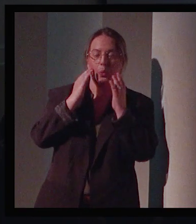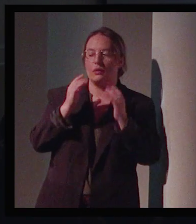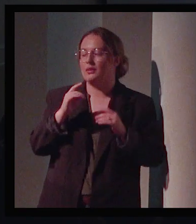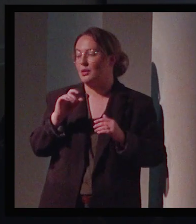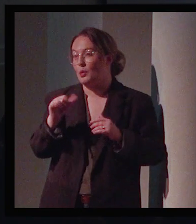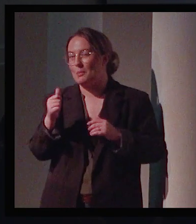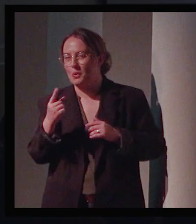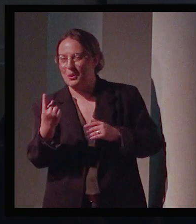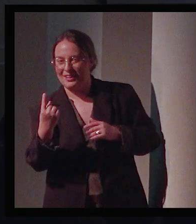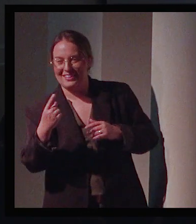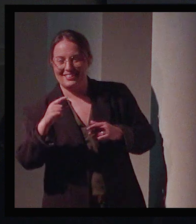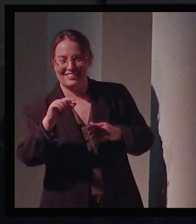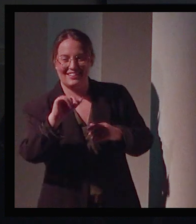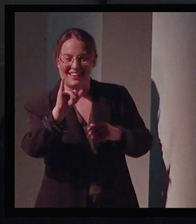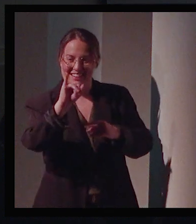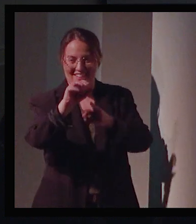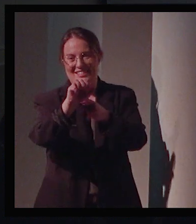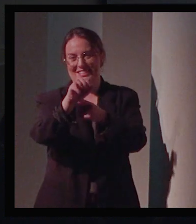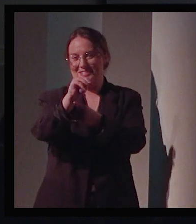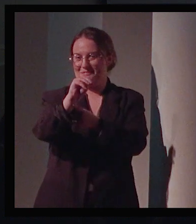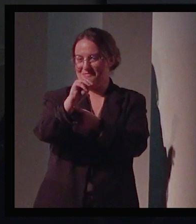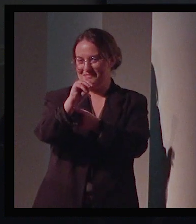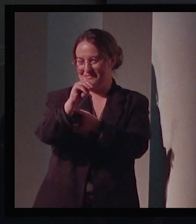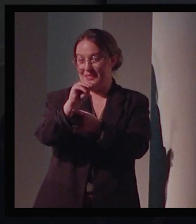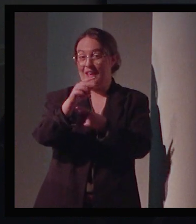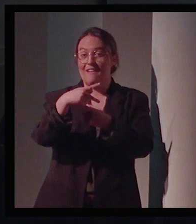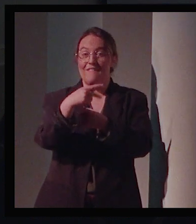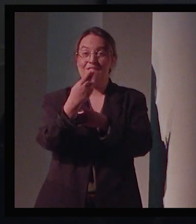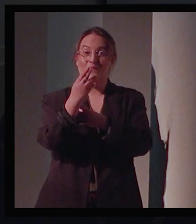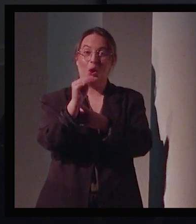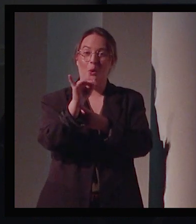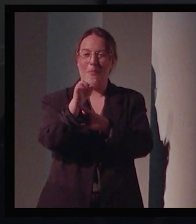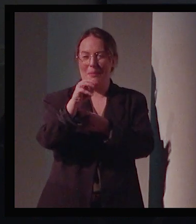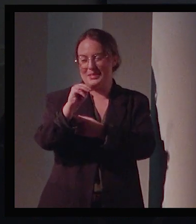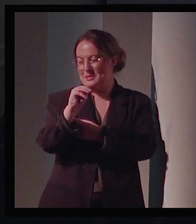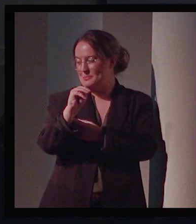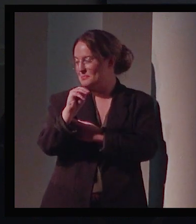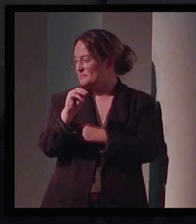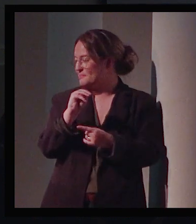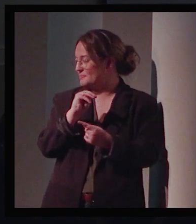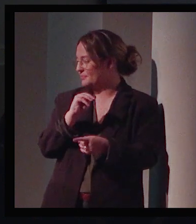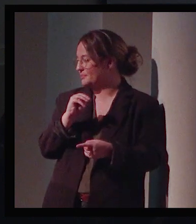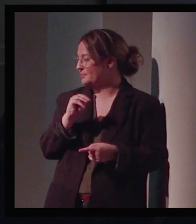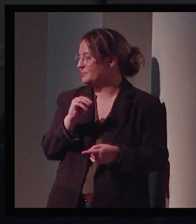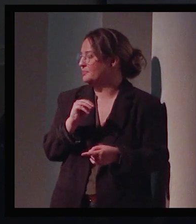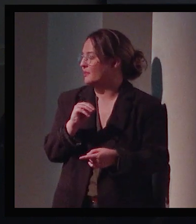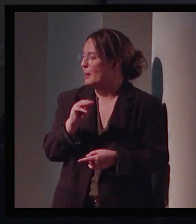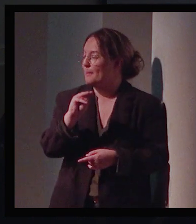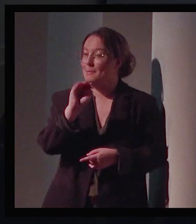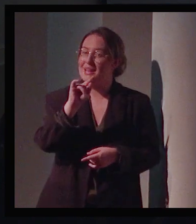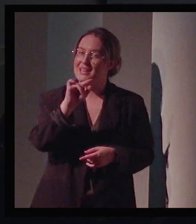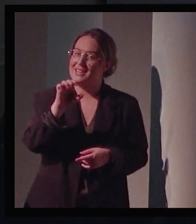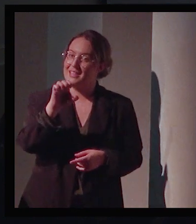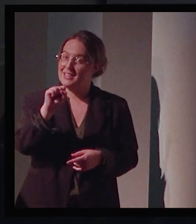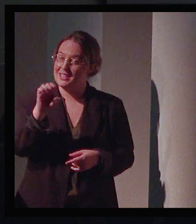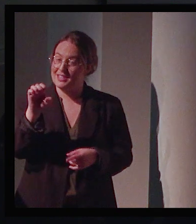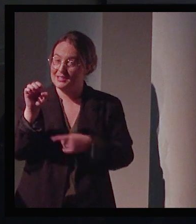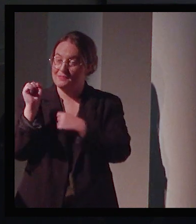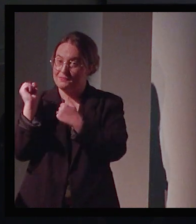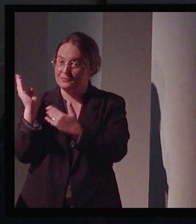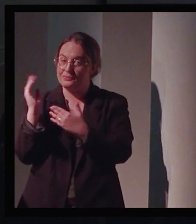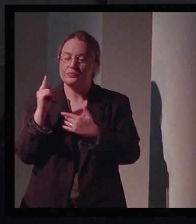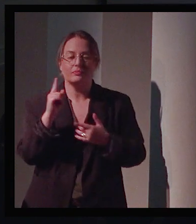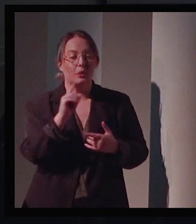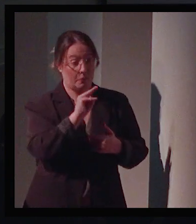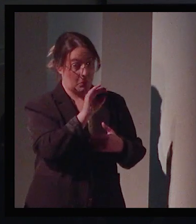Fauvism, the first European avant-garde movement in the early years of the 20th century. Just as Monet had become the leader of the